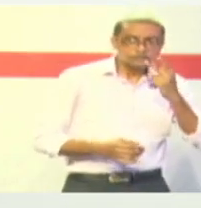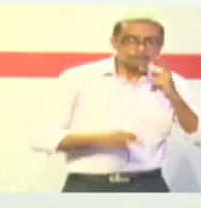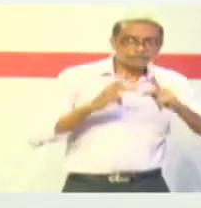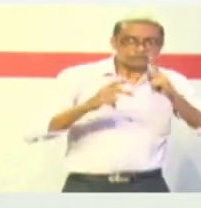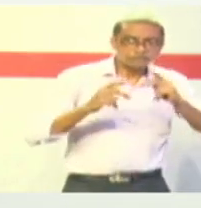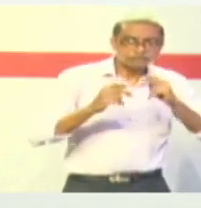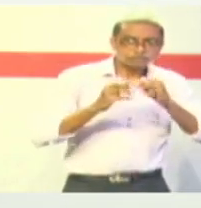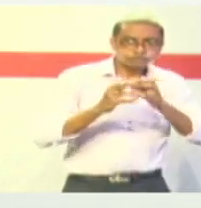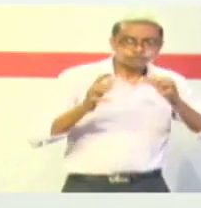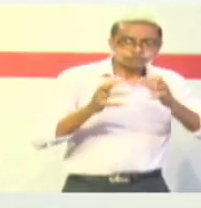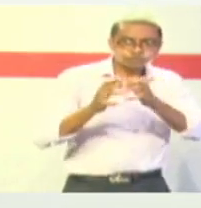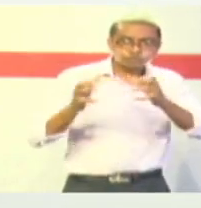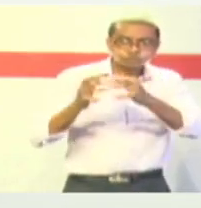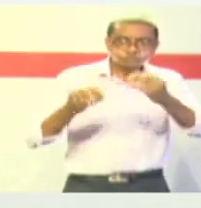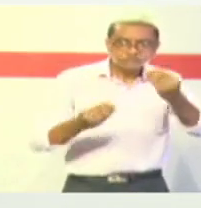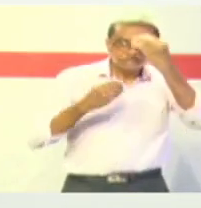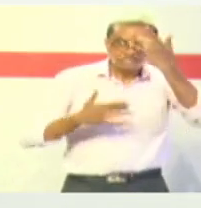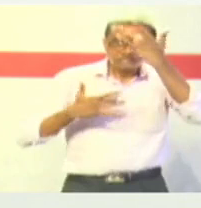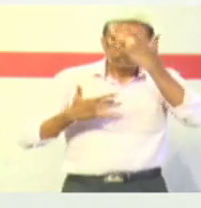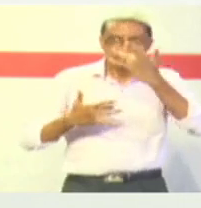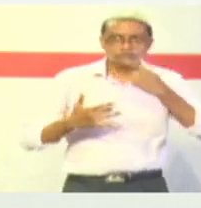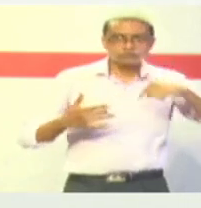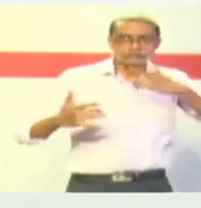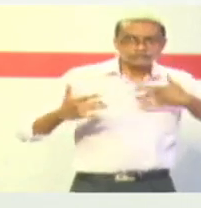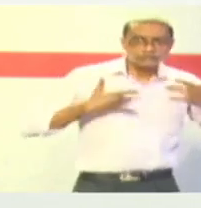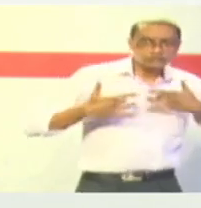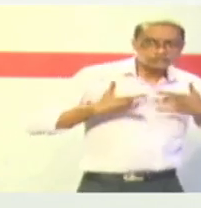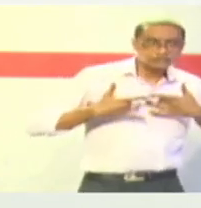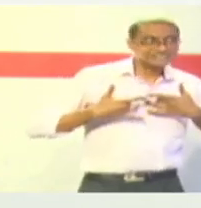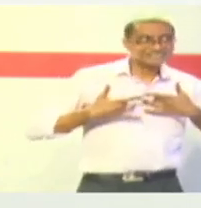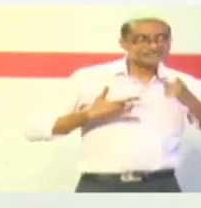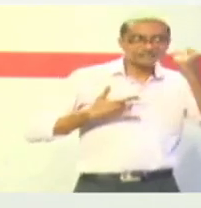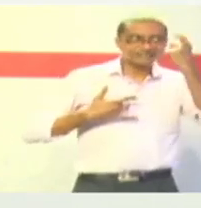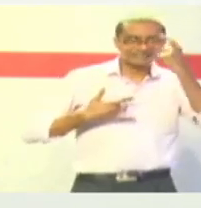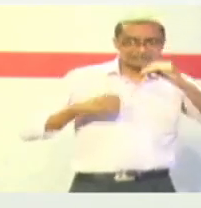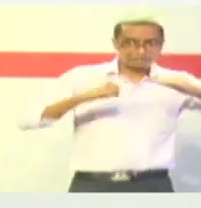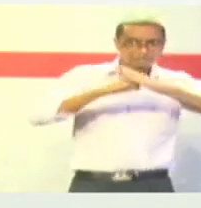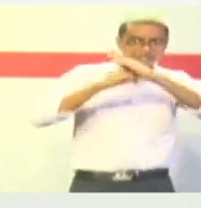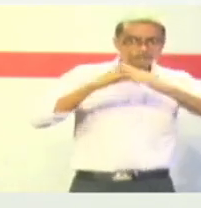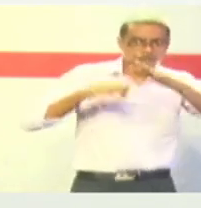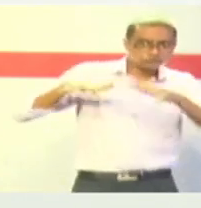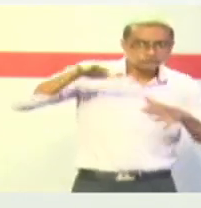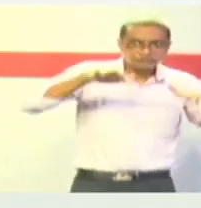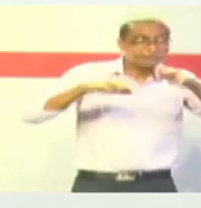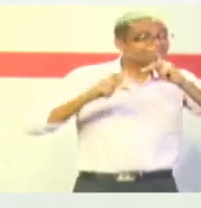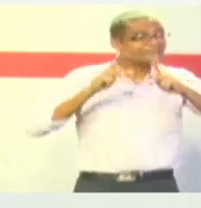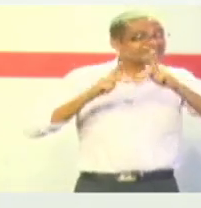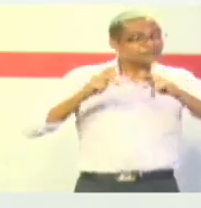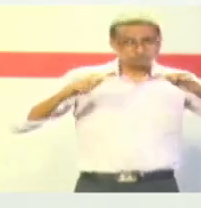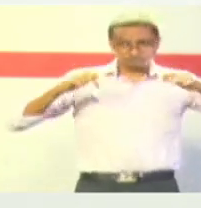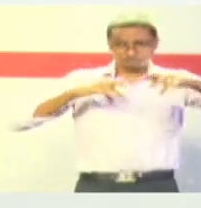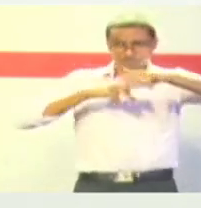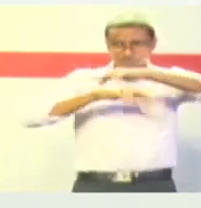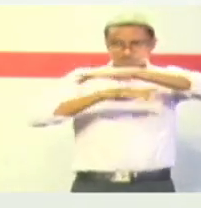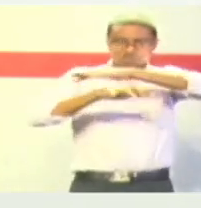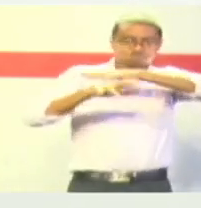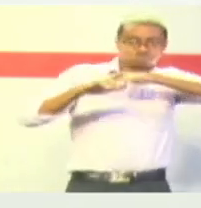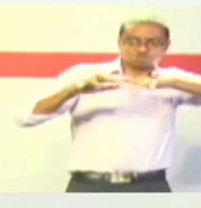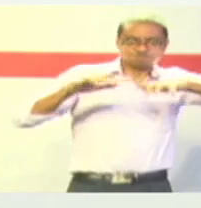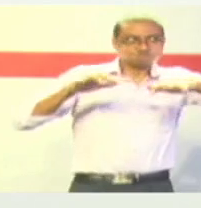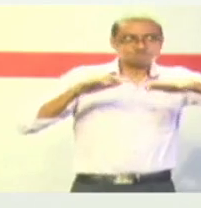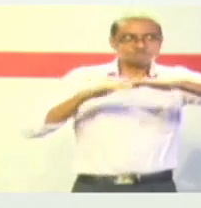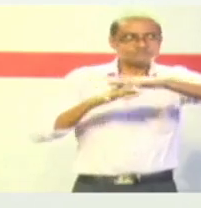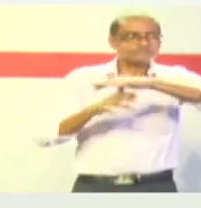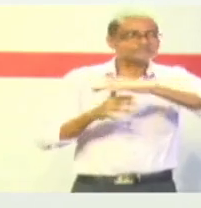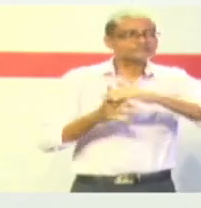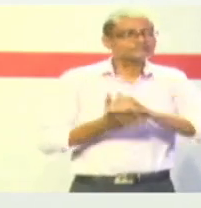concerning. So much so and when you have beaches, of course, you have large groups of people coming together. We just made the Prime